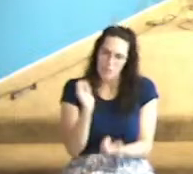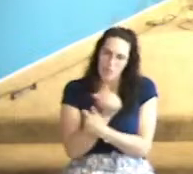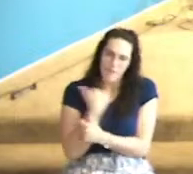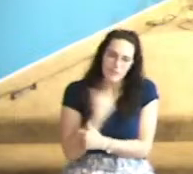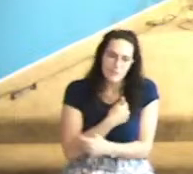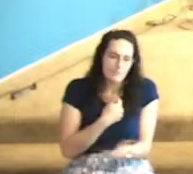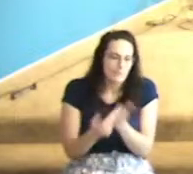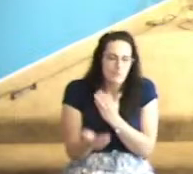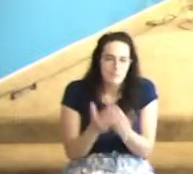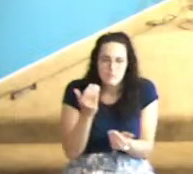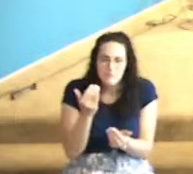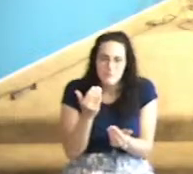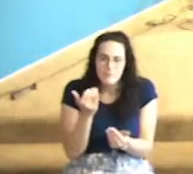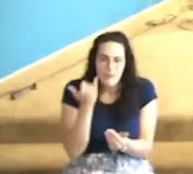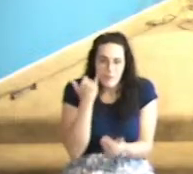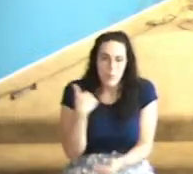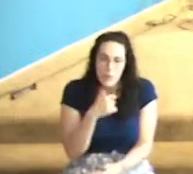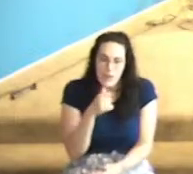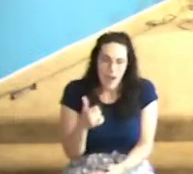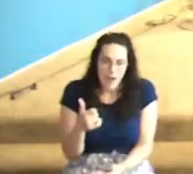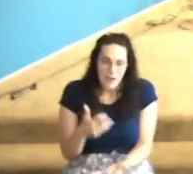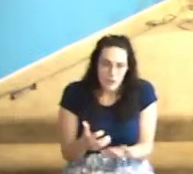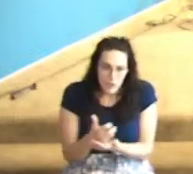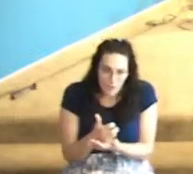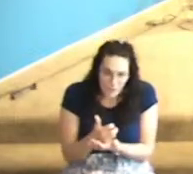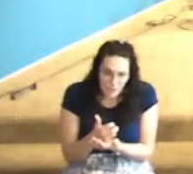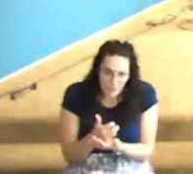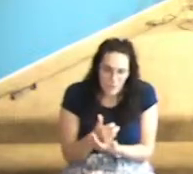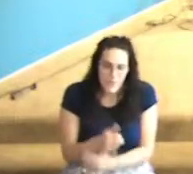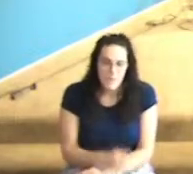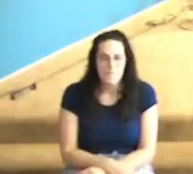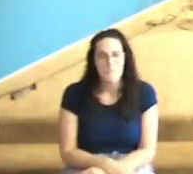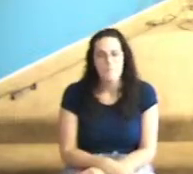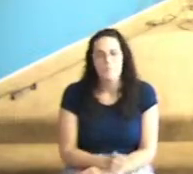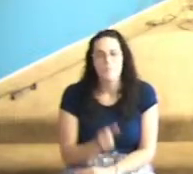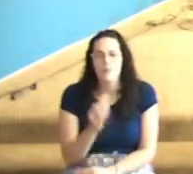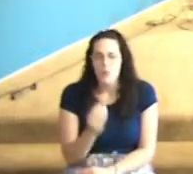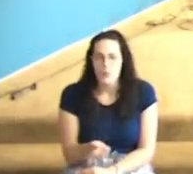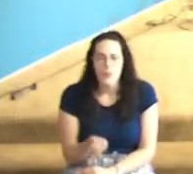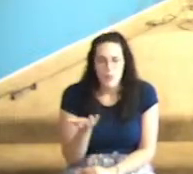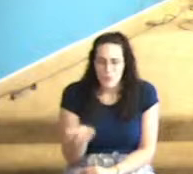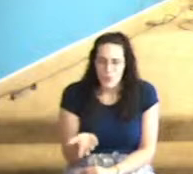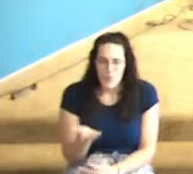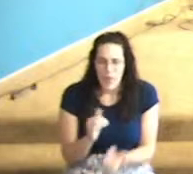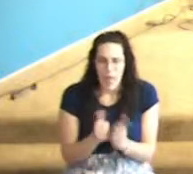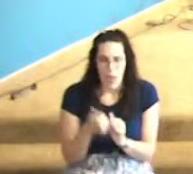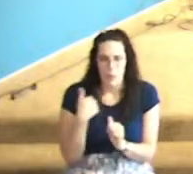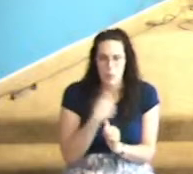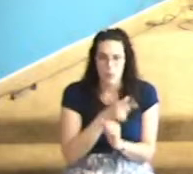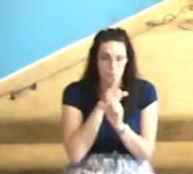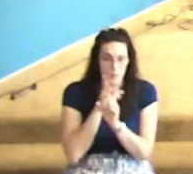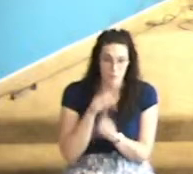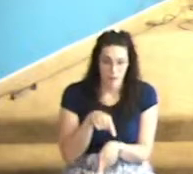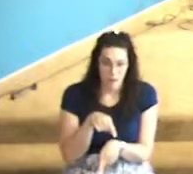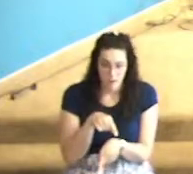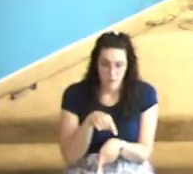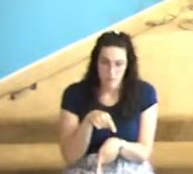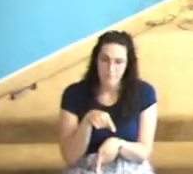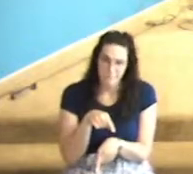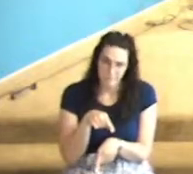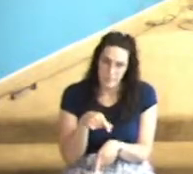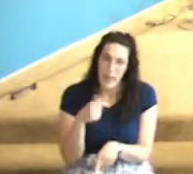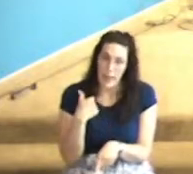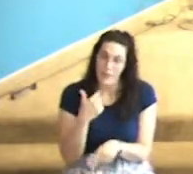when we don't deserve it. And so how do we respond? There's